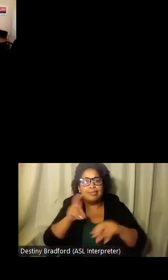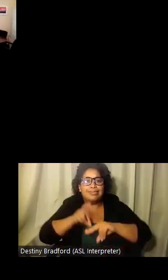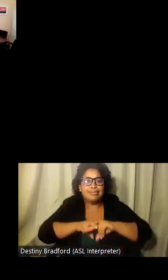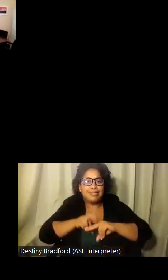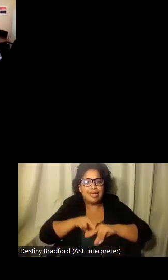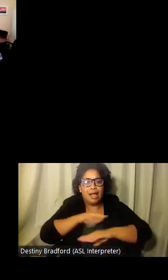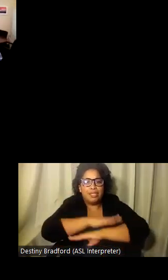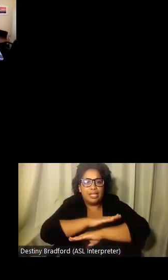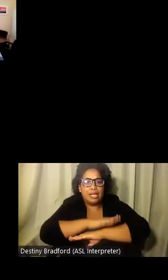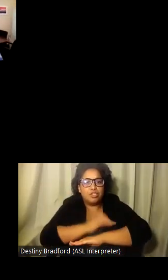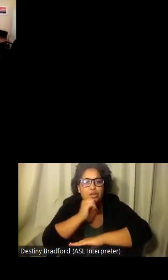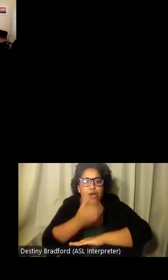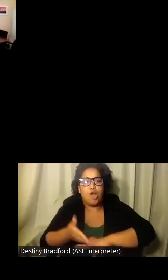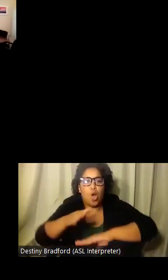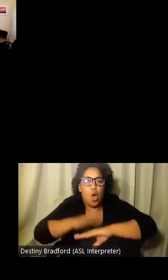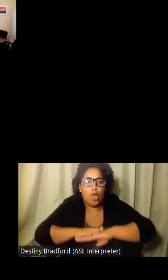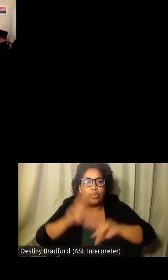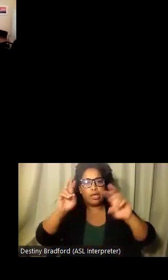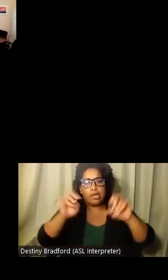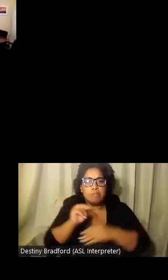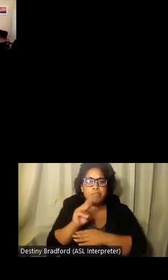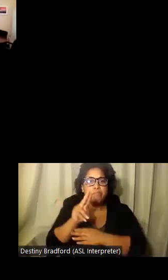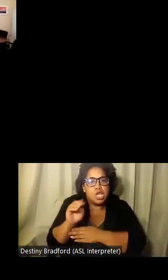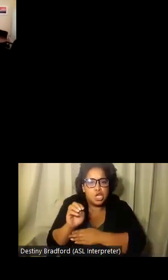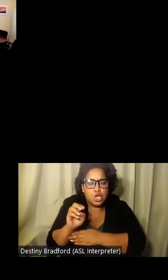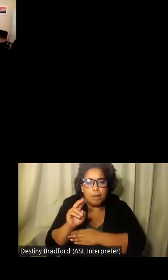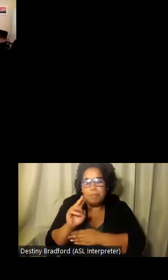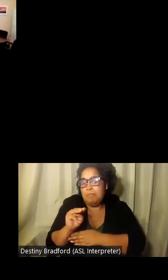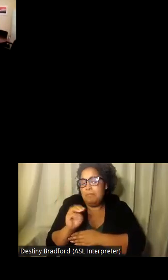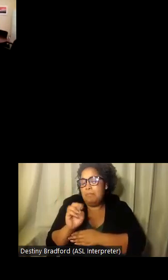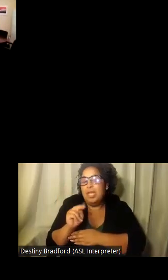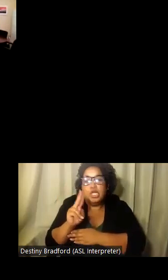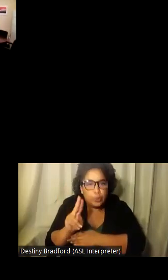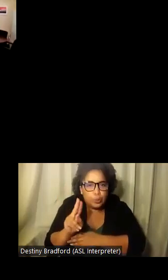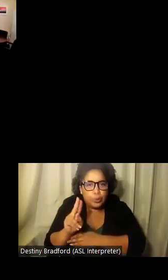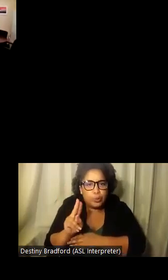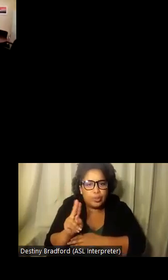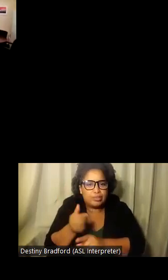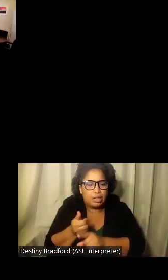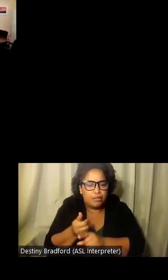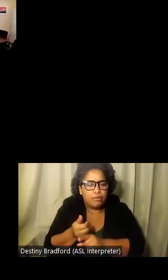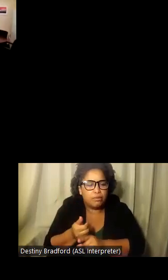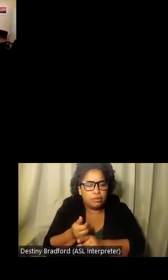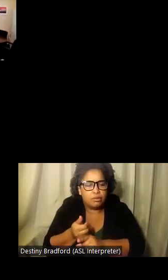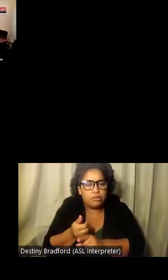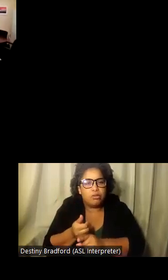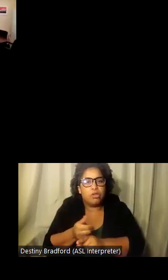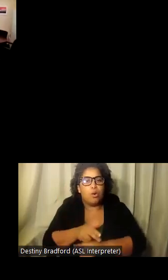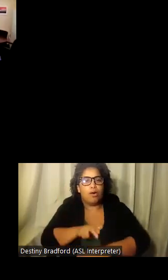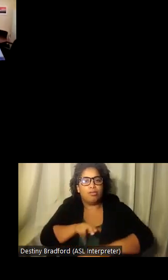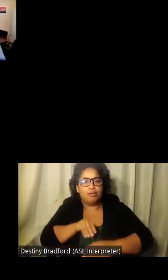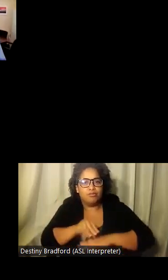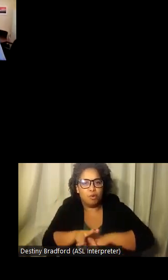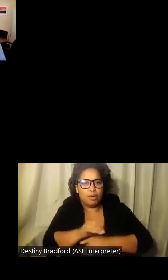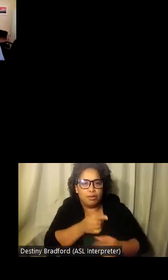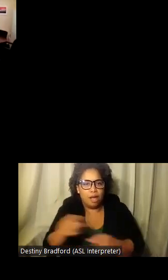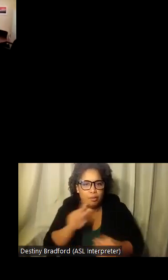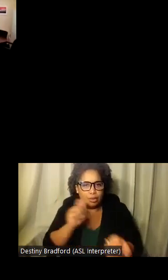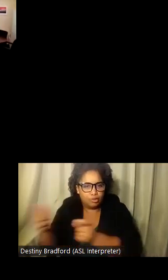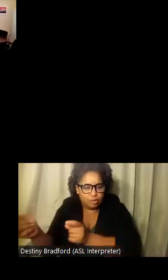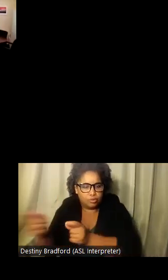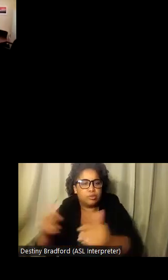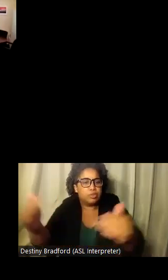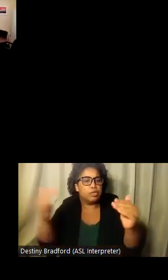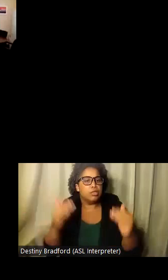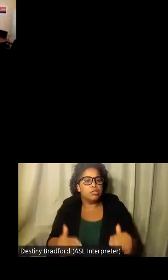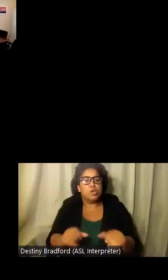on the menu itself. Lastly, thinking about this more from a systemic perspective and systemic change, I